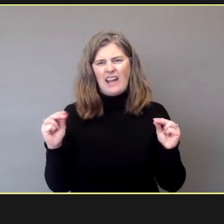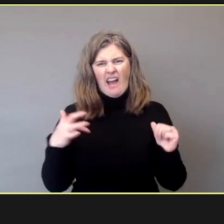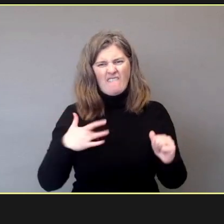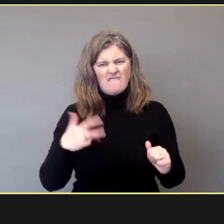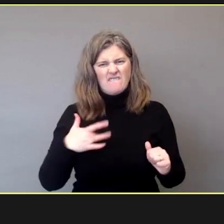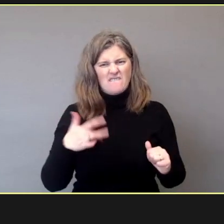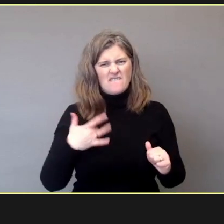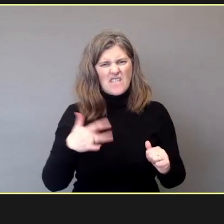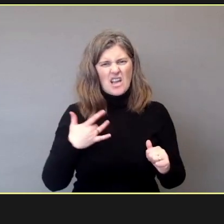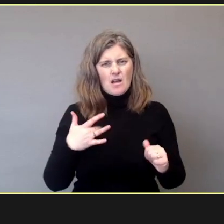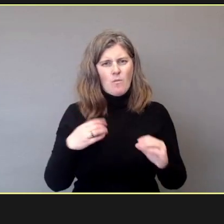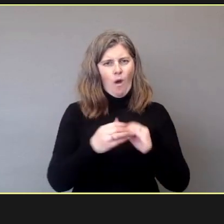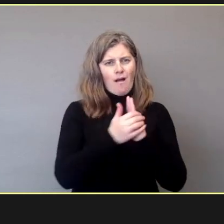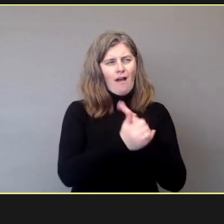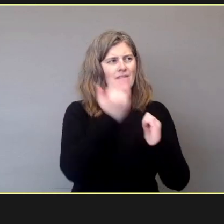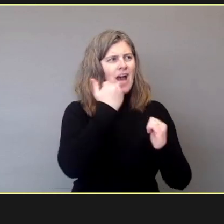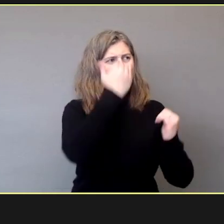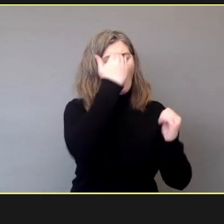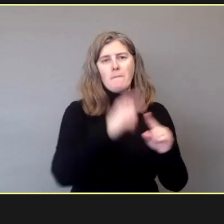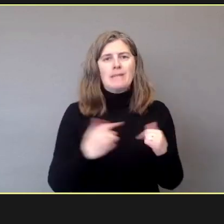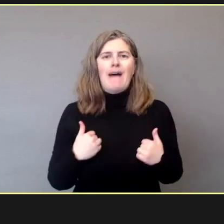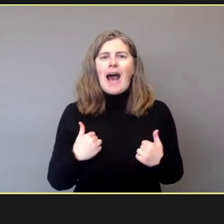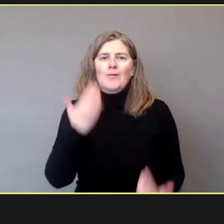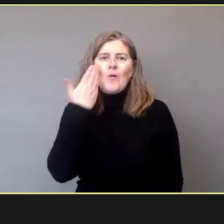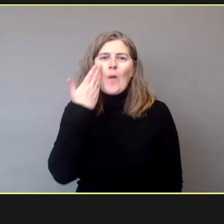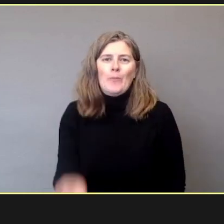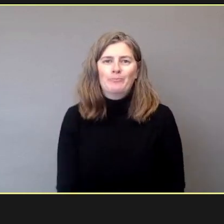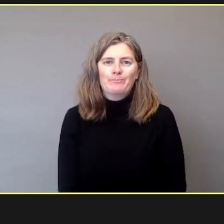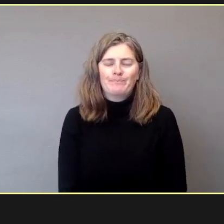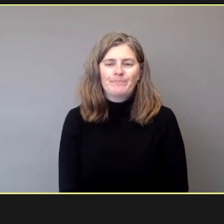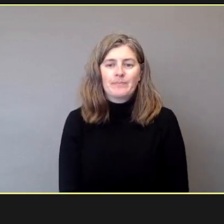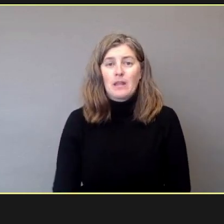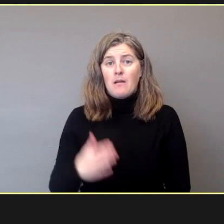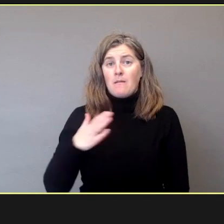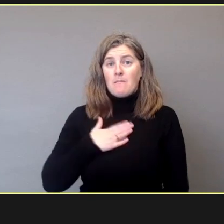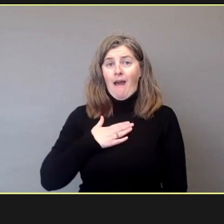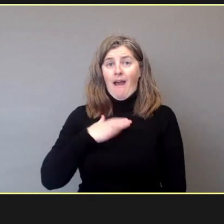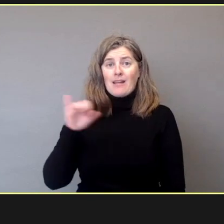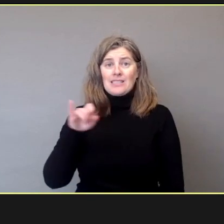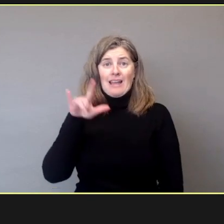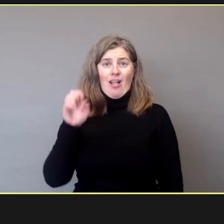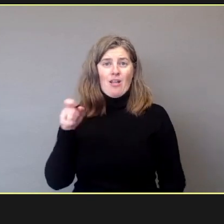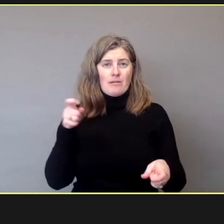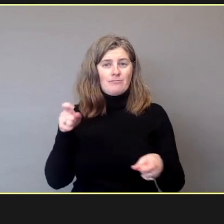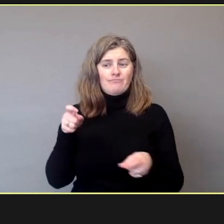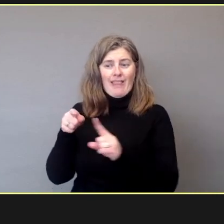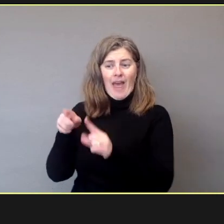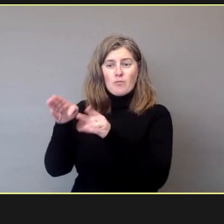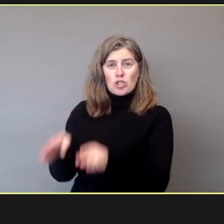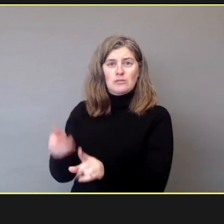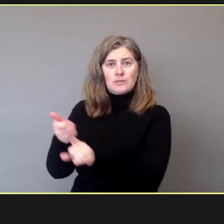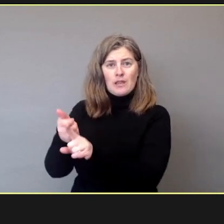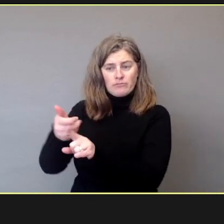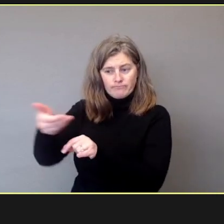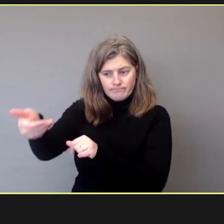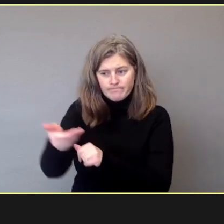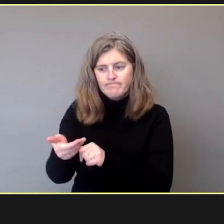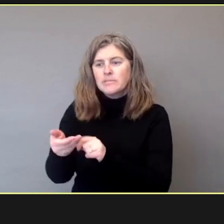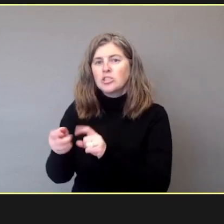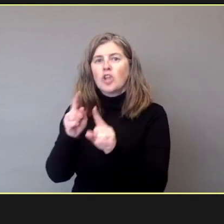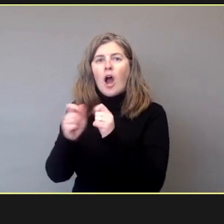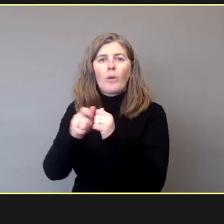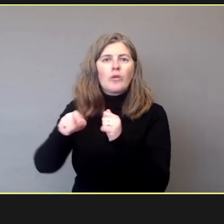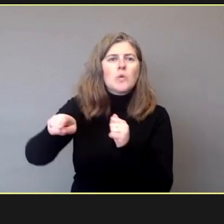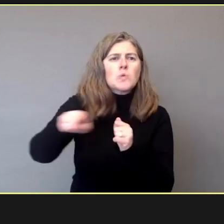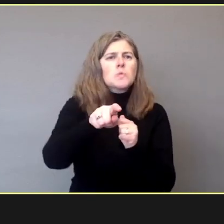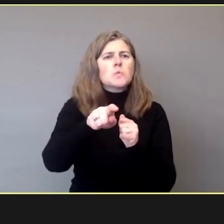more competent when I can do that, but I don't know. And, my style of management is to let the new person come in, talk with some of you,